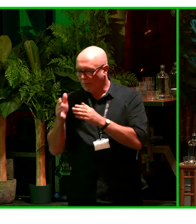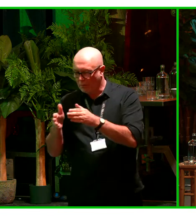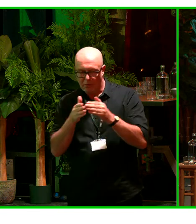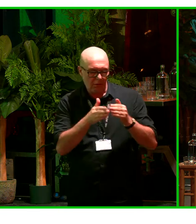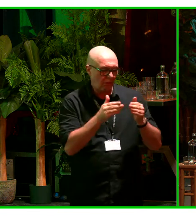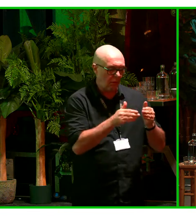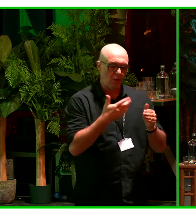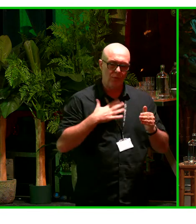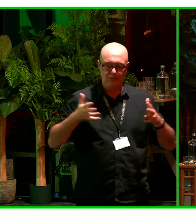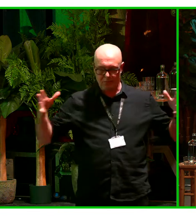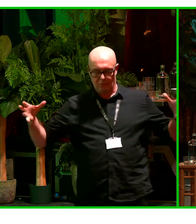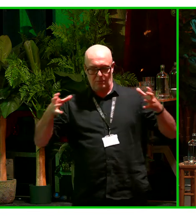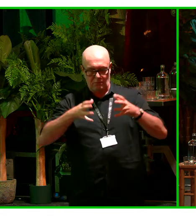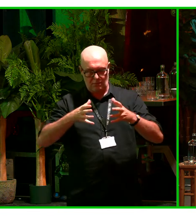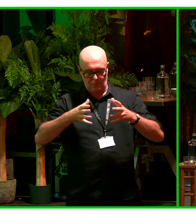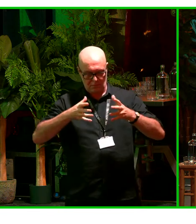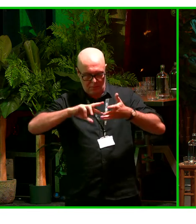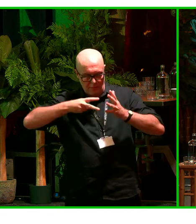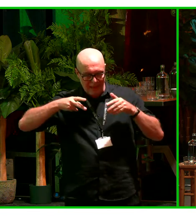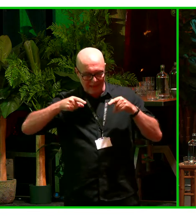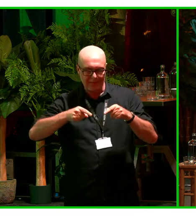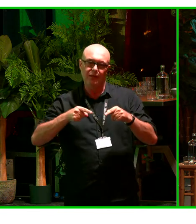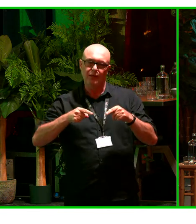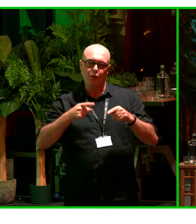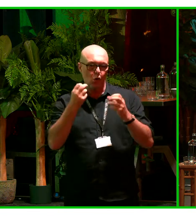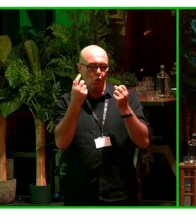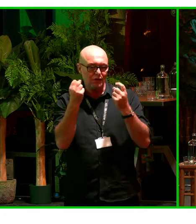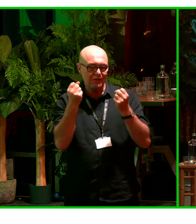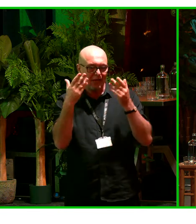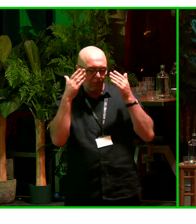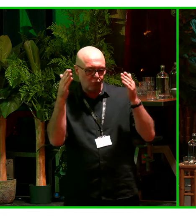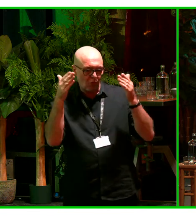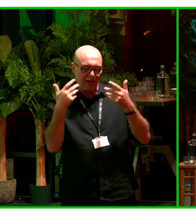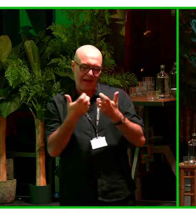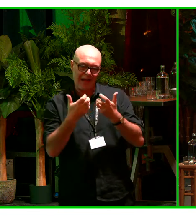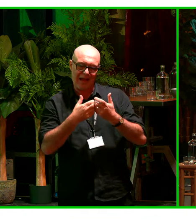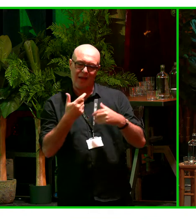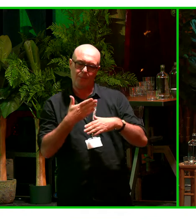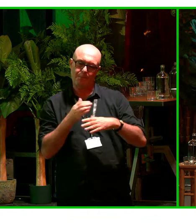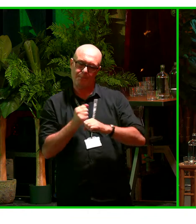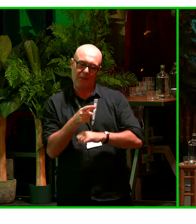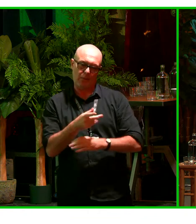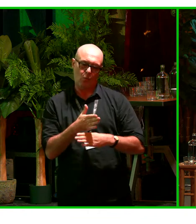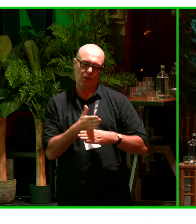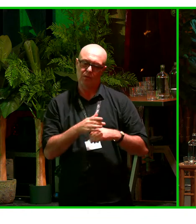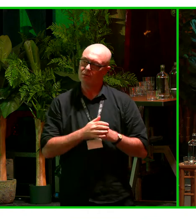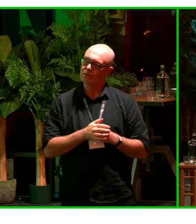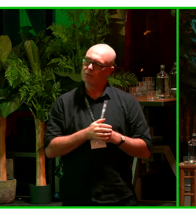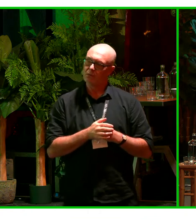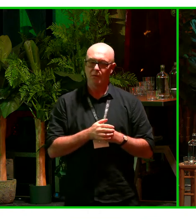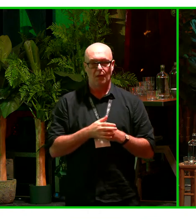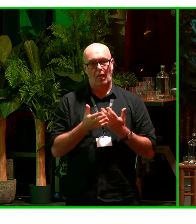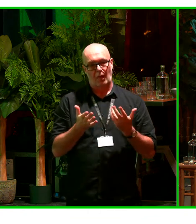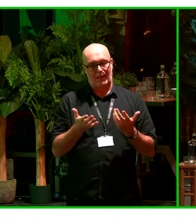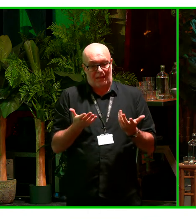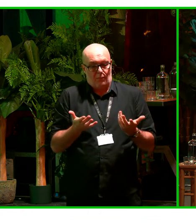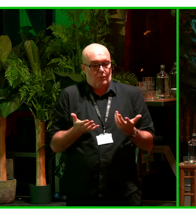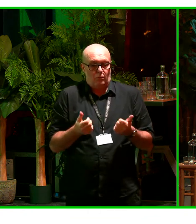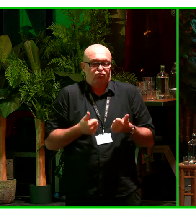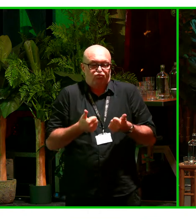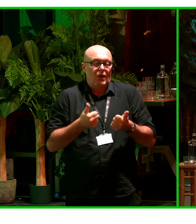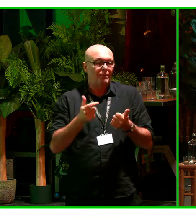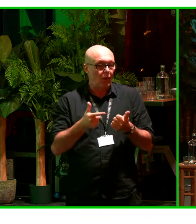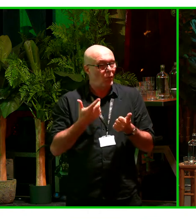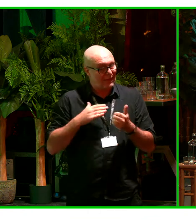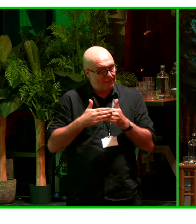perspective on how we're going to make all of that work. And there's more that needs to be done as well to